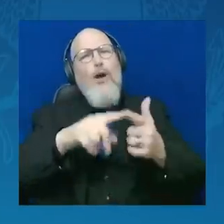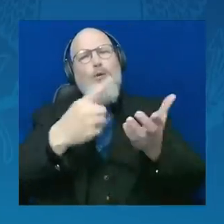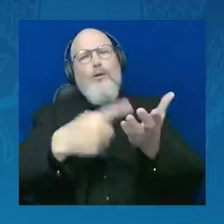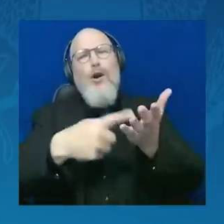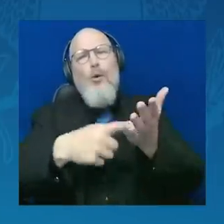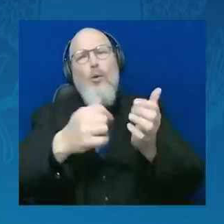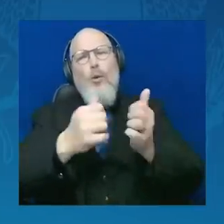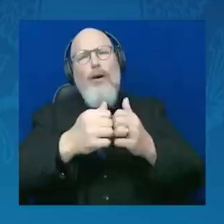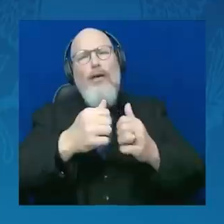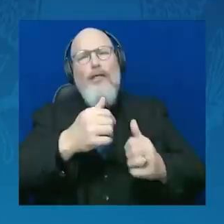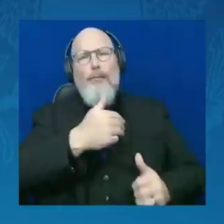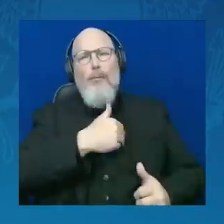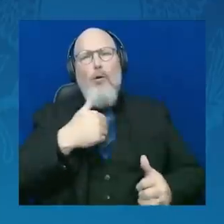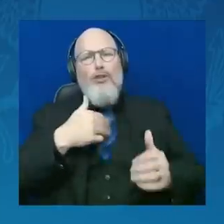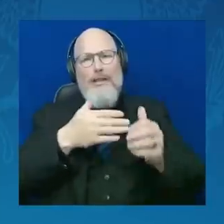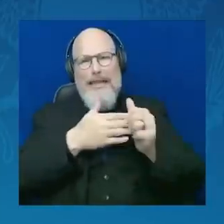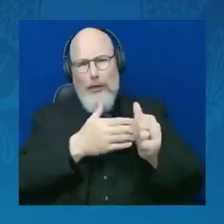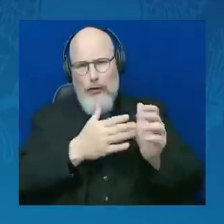Duda.